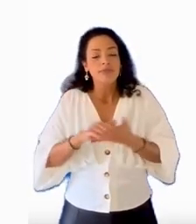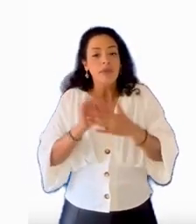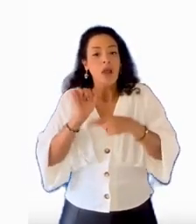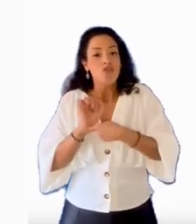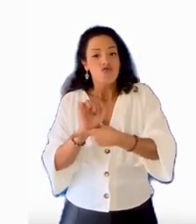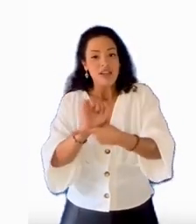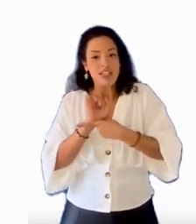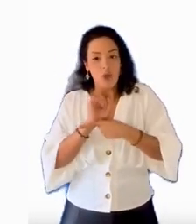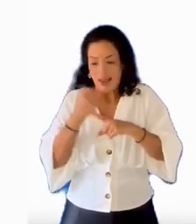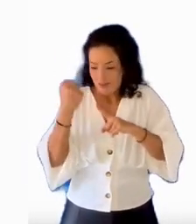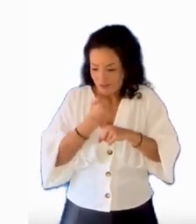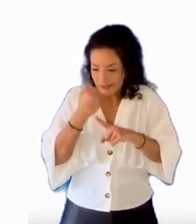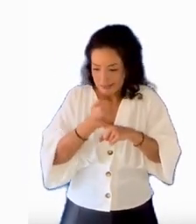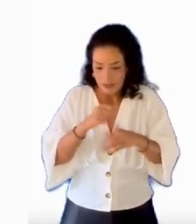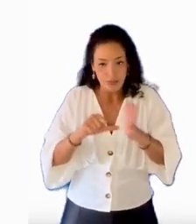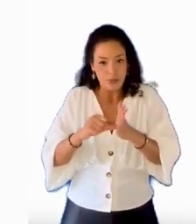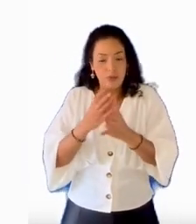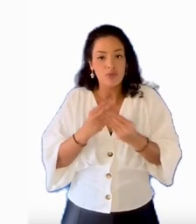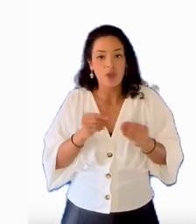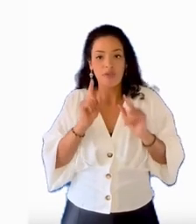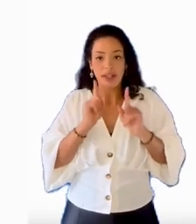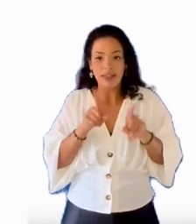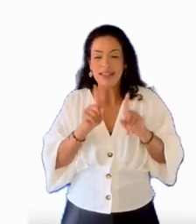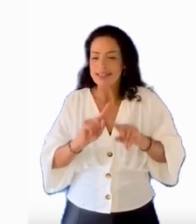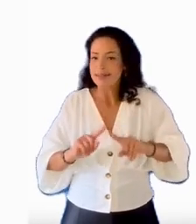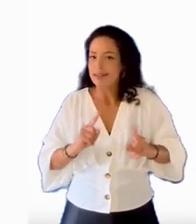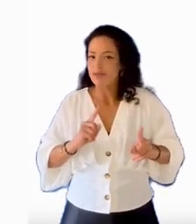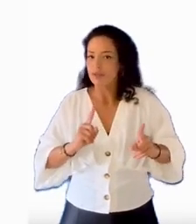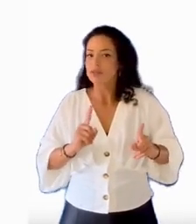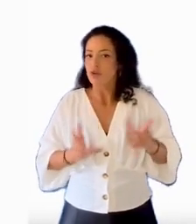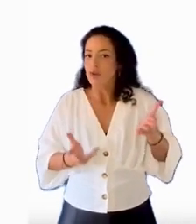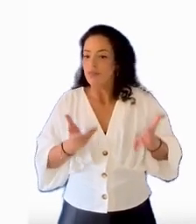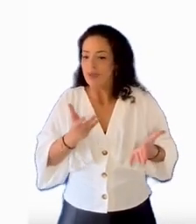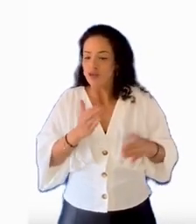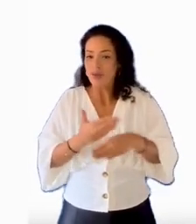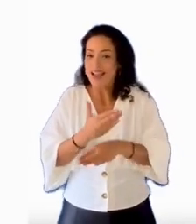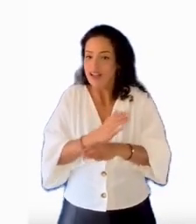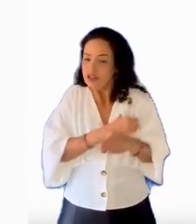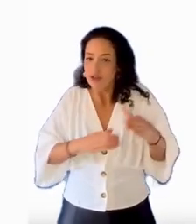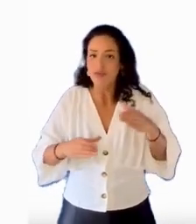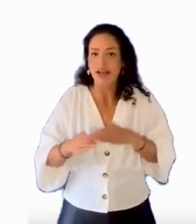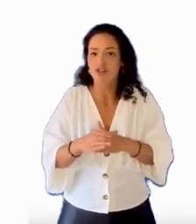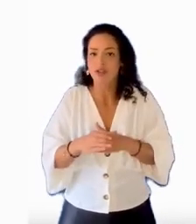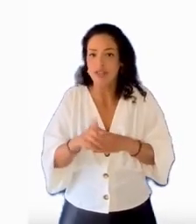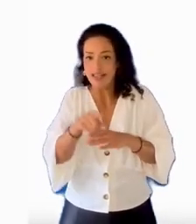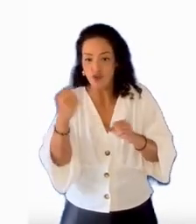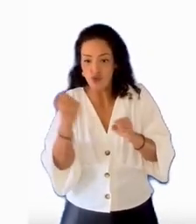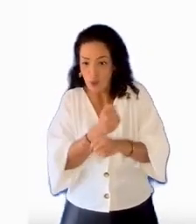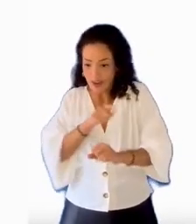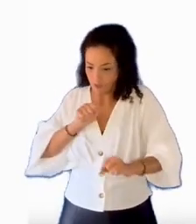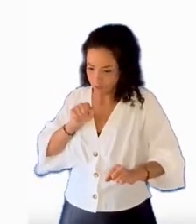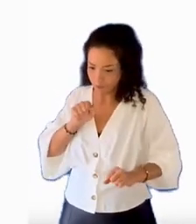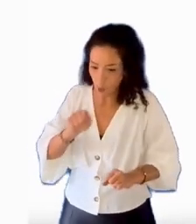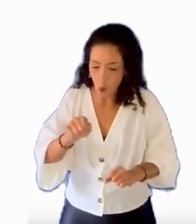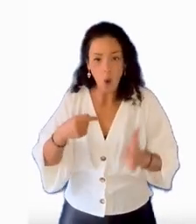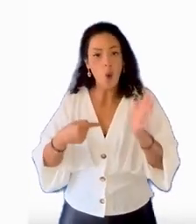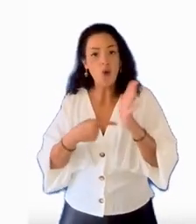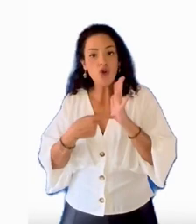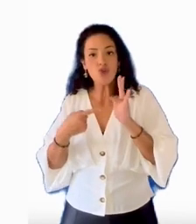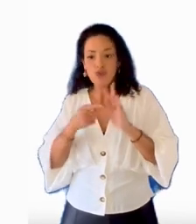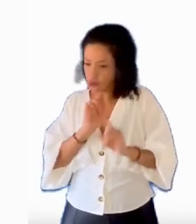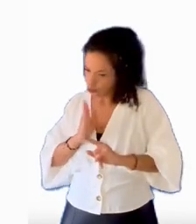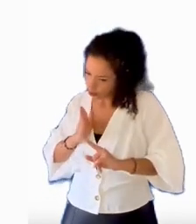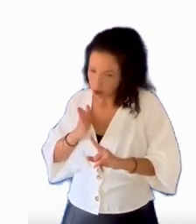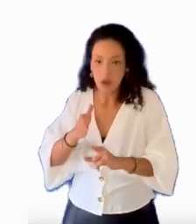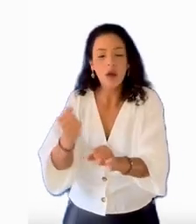Rescuing, fixing and problem solving. This is different to the action of compassion. This is doing for or to